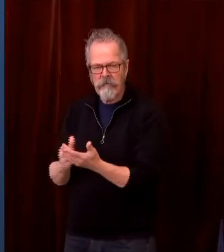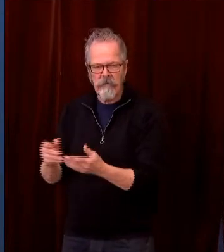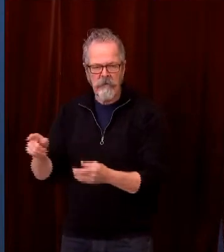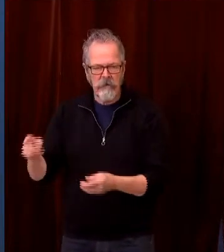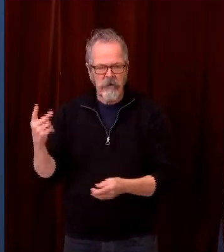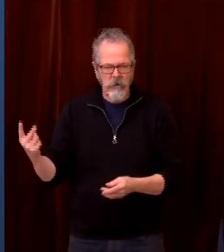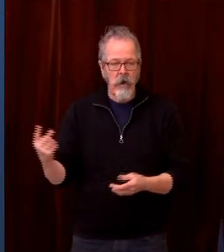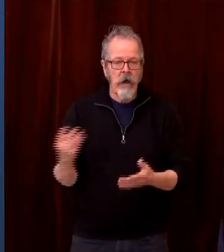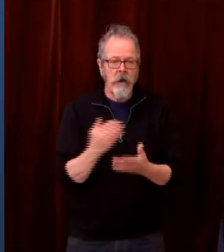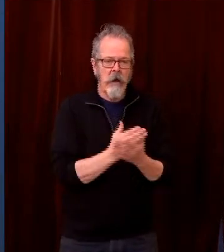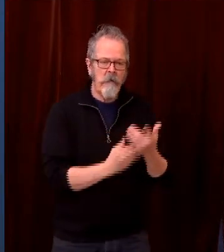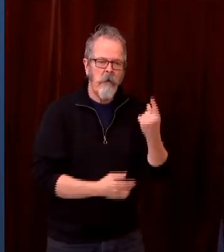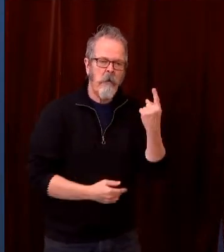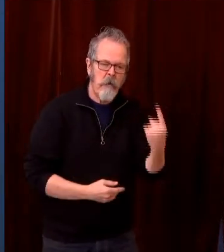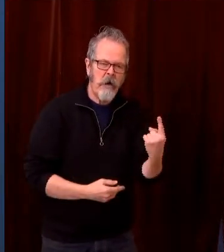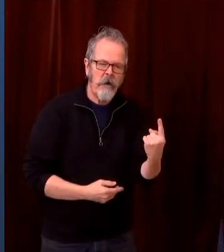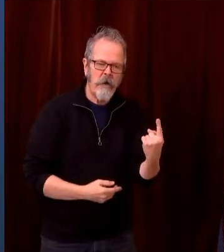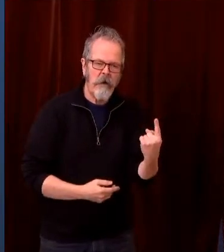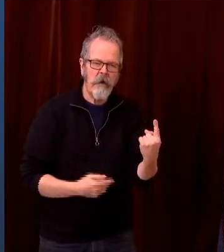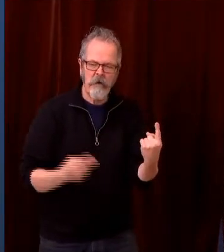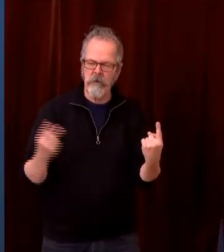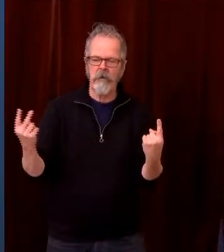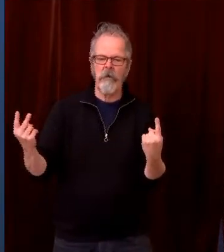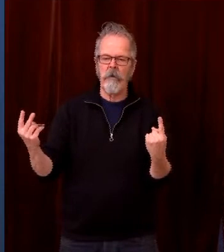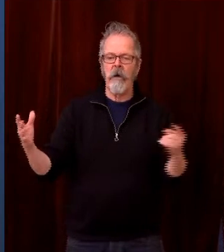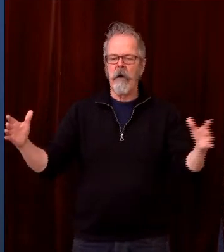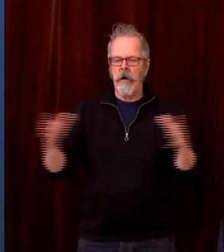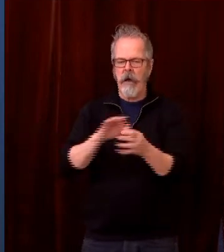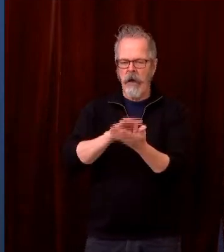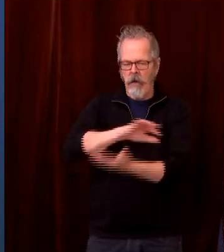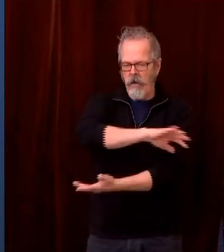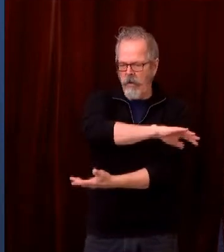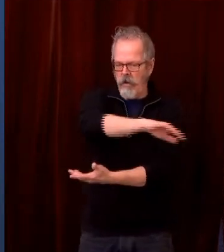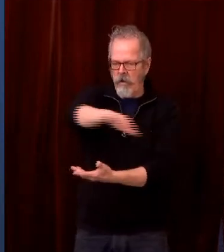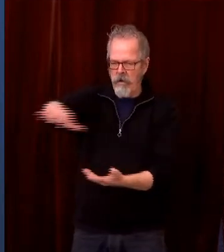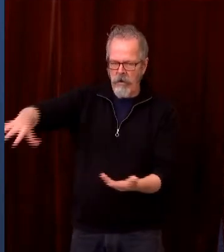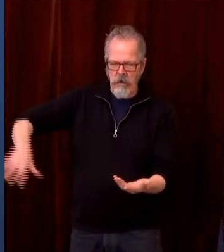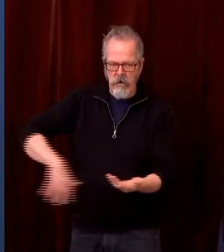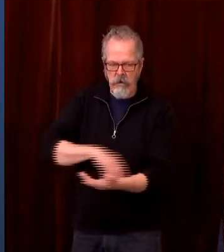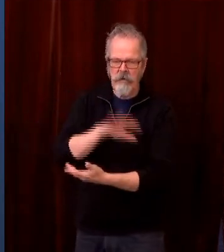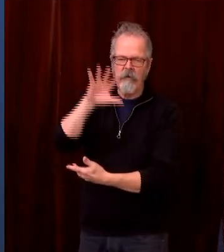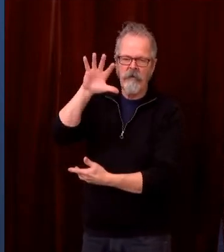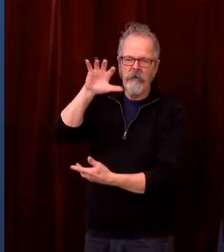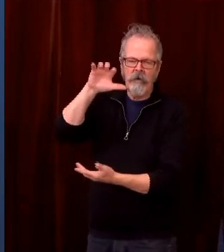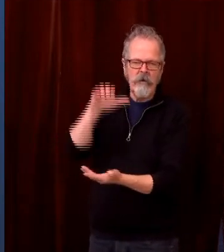it has a breakdown between first and second doses on there.